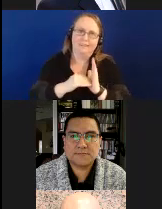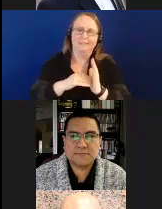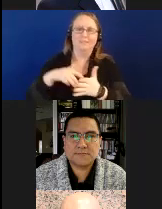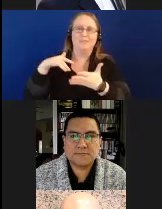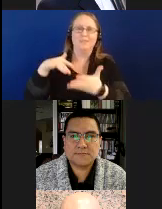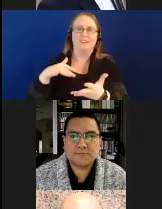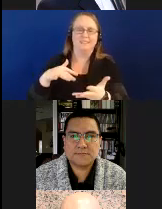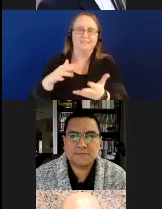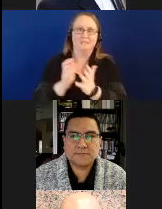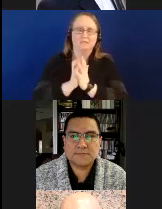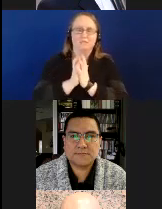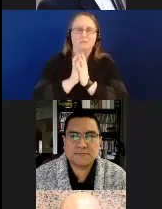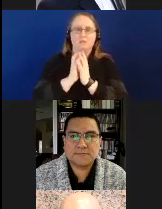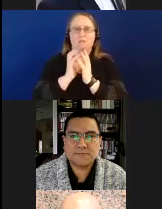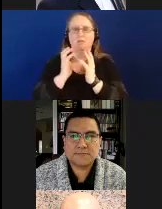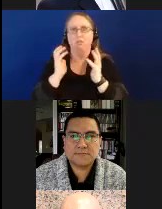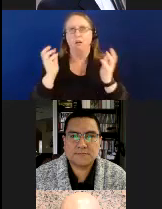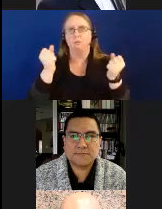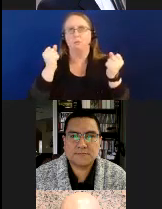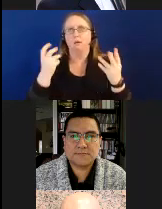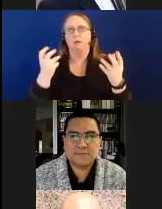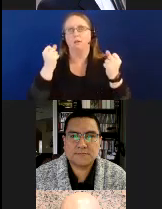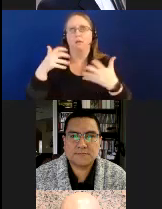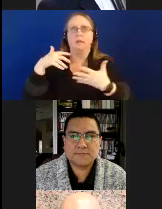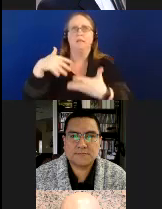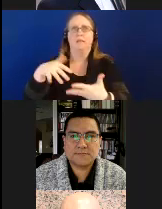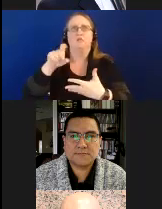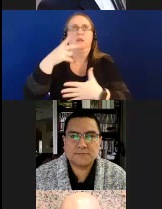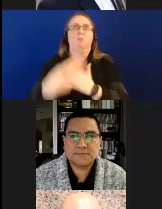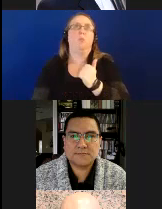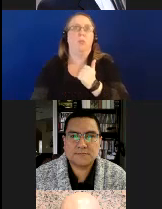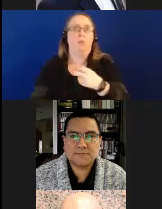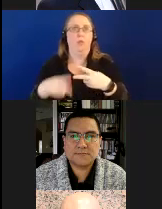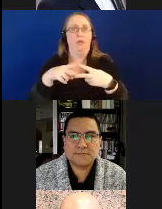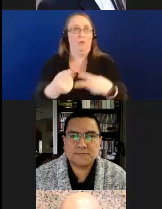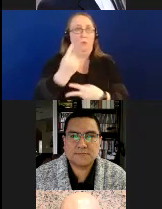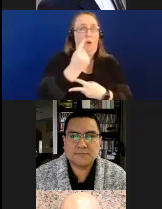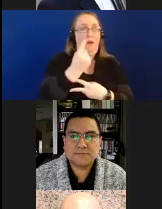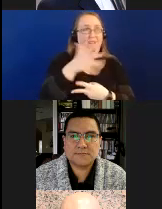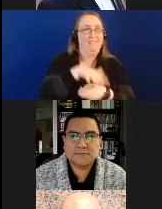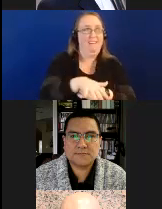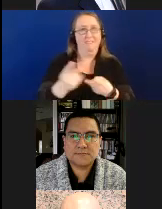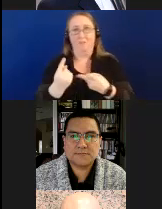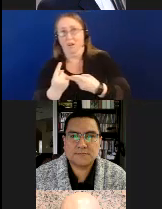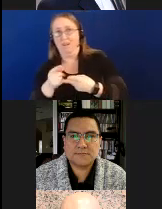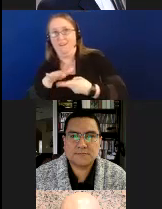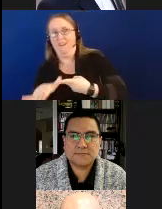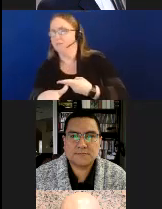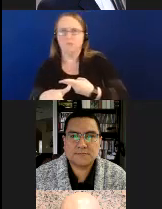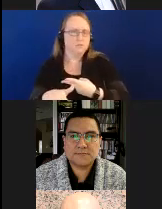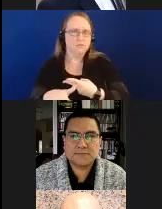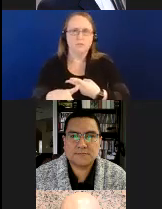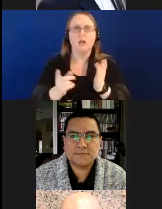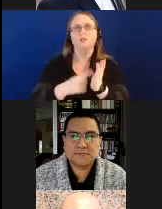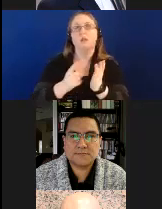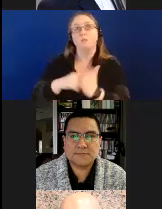a lot of studies that have said you need both. You can't just have one or the other. And in some situations, that background knowledge is